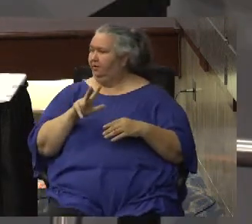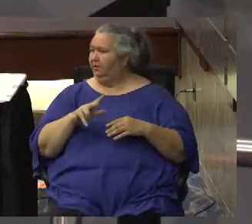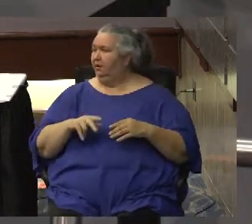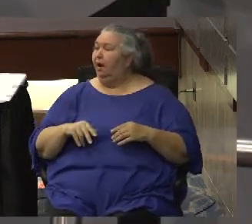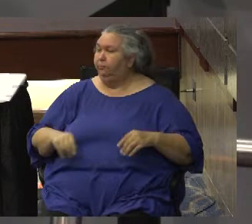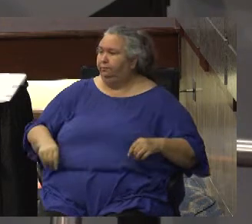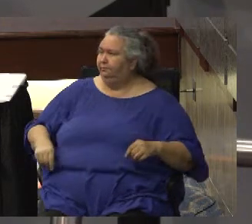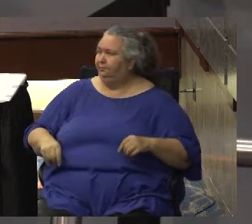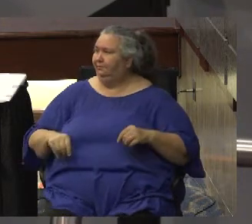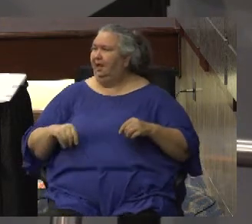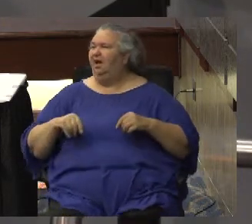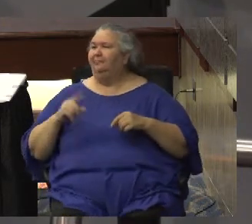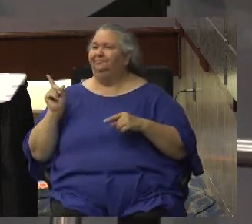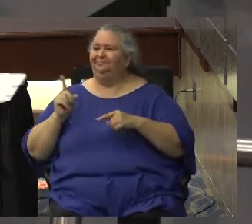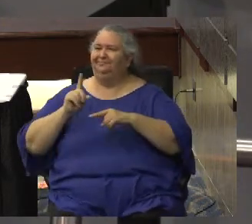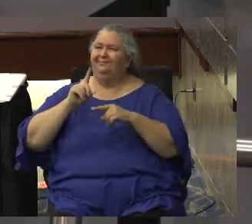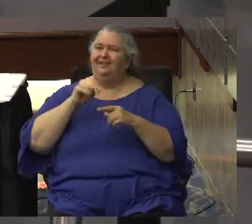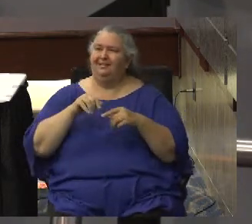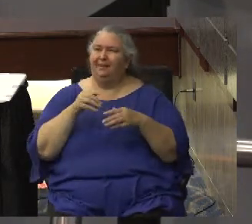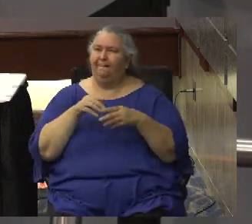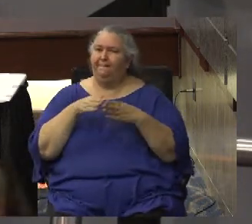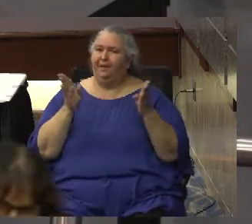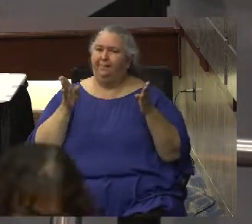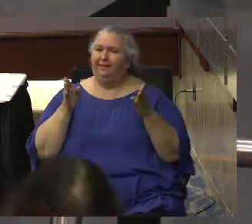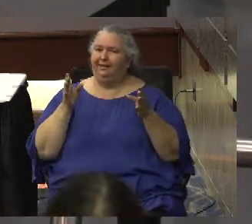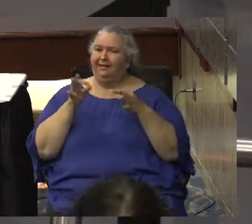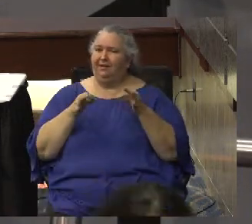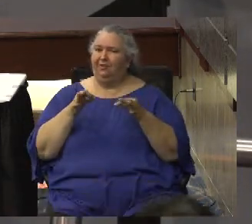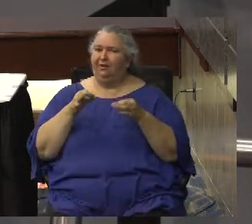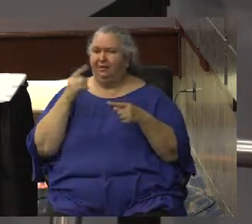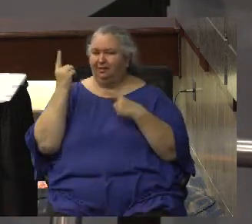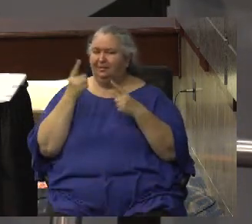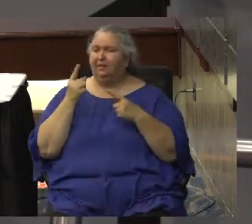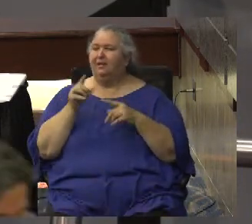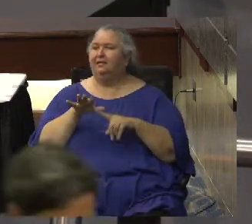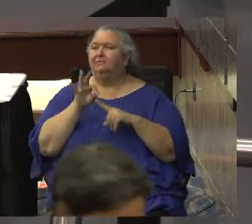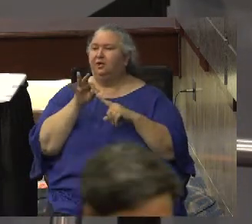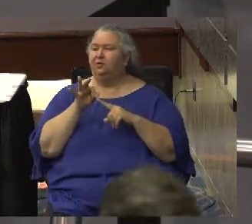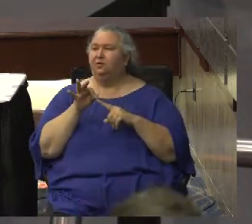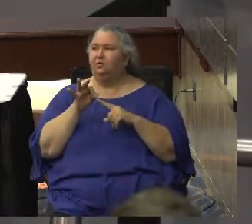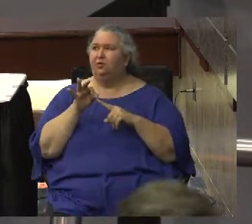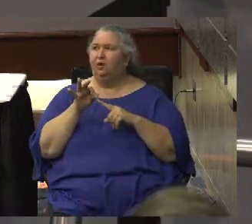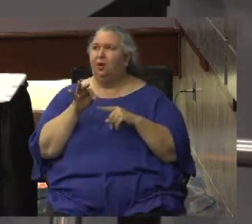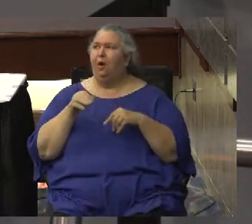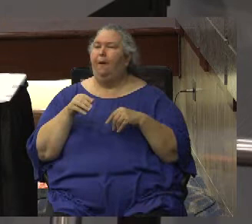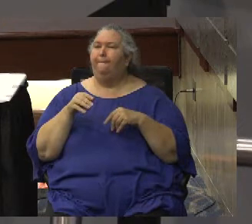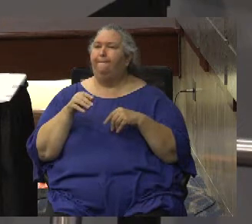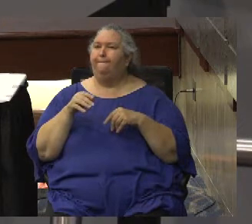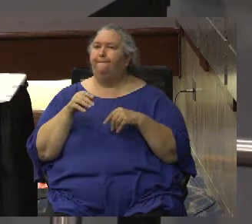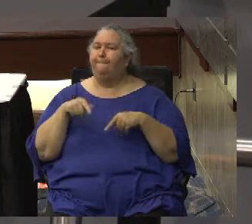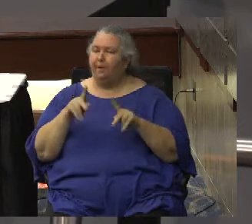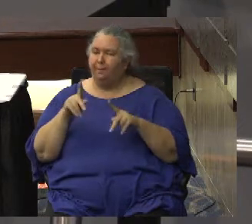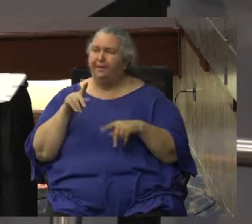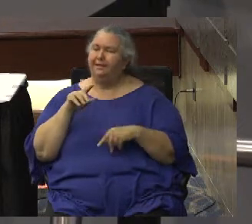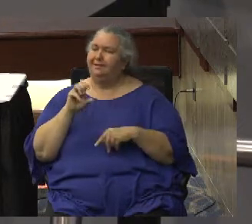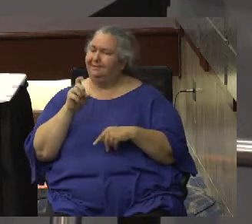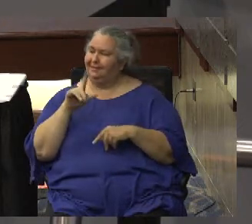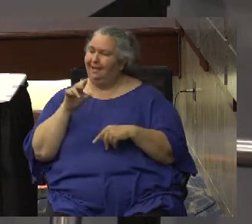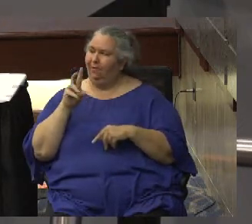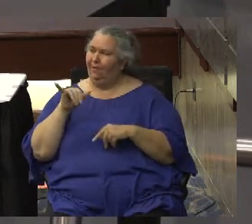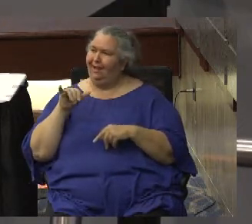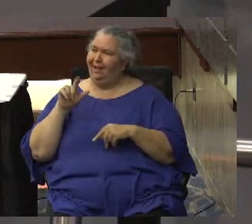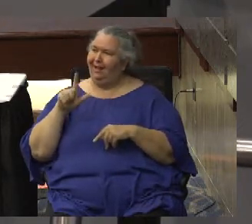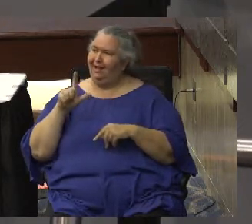Honorable Mayor, members of the council, this is a public hearing to consider a resolution granting a special permit to Skyway Holdings LLC for a contractor's